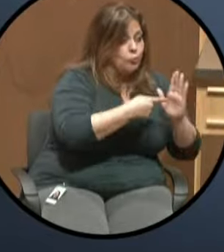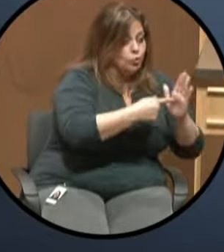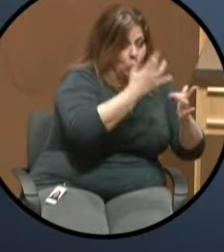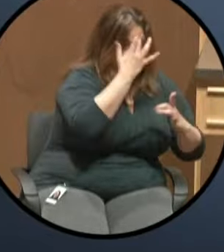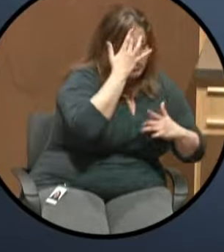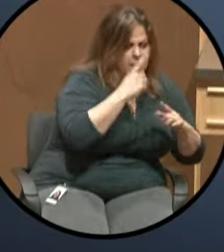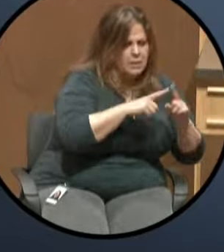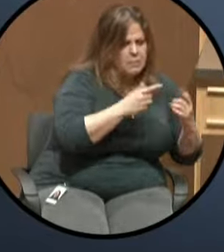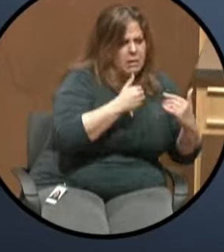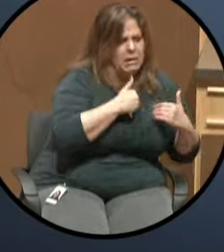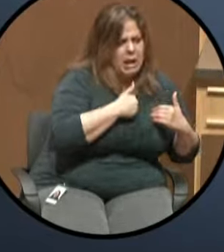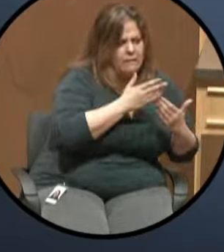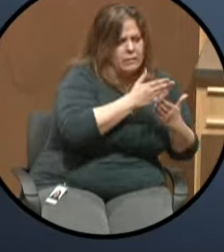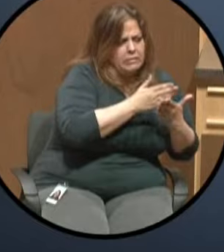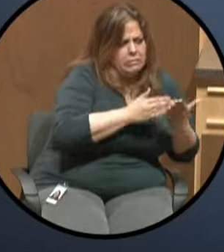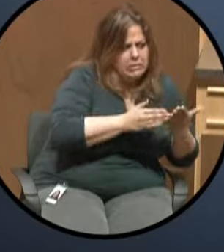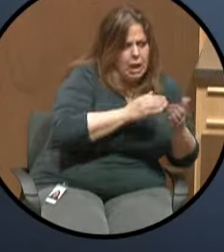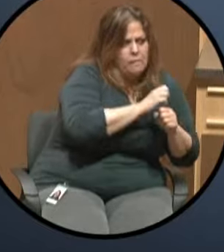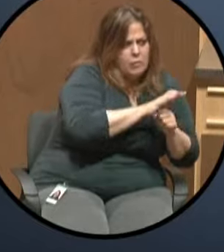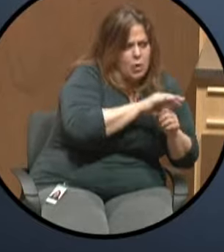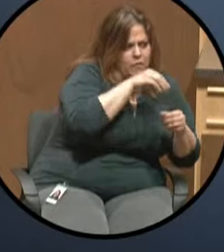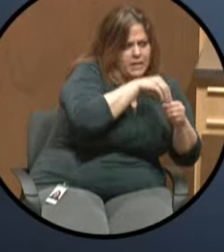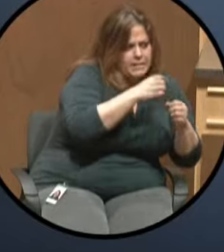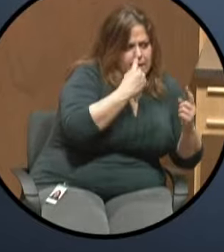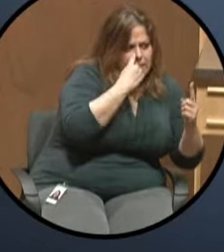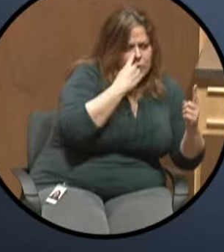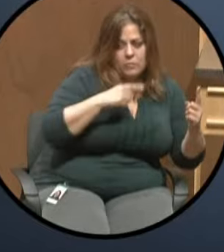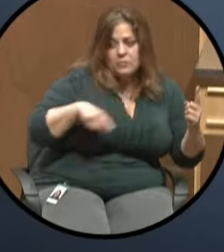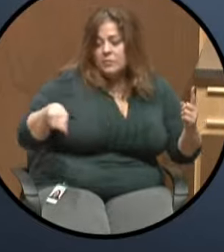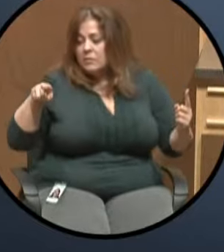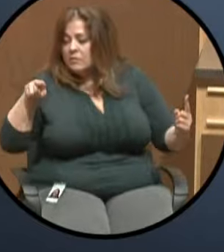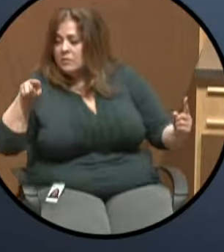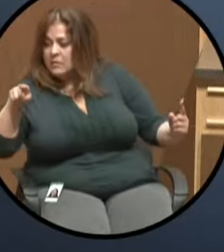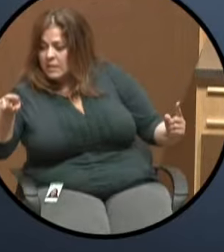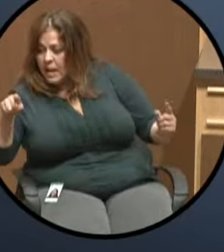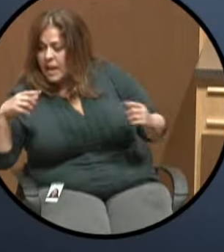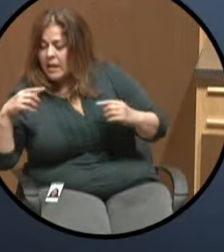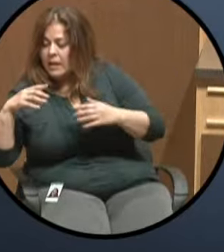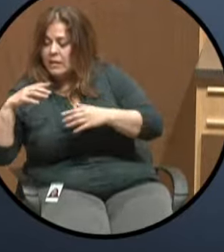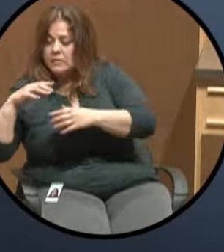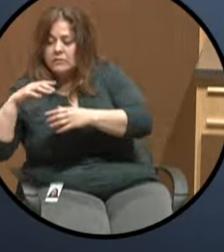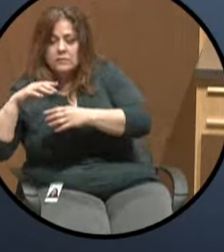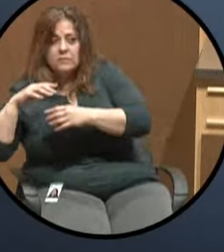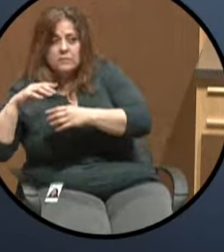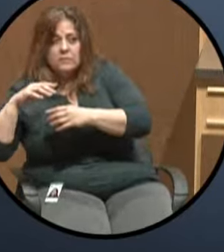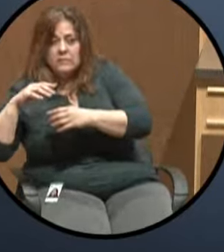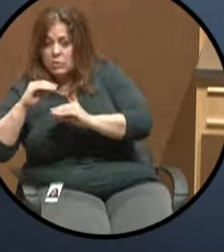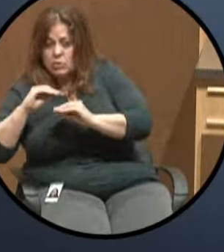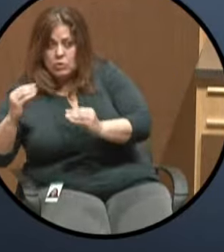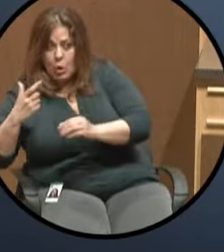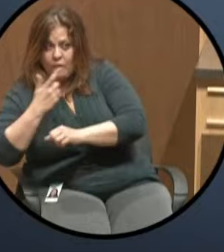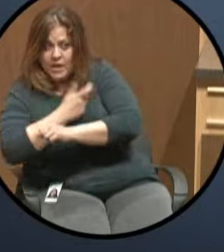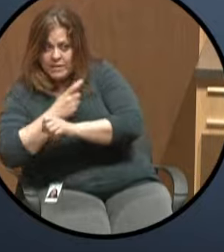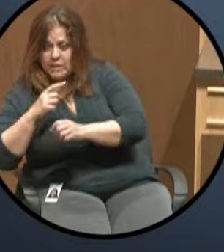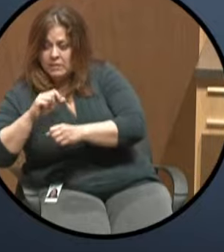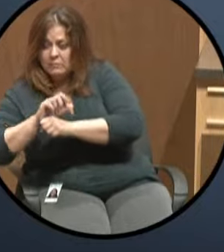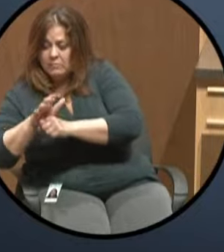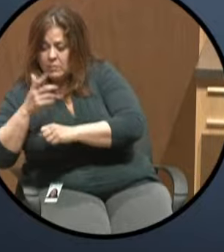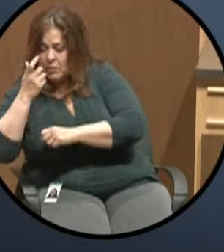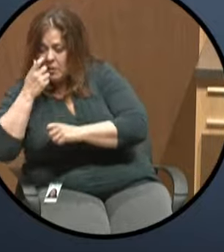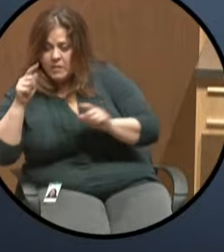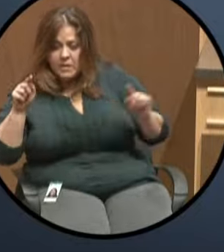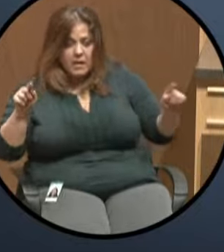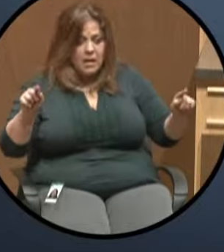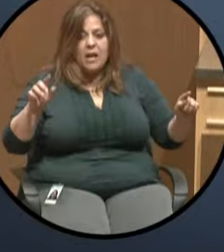virus, they were infected with the virus, the counts seem to be much lower. Will that have a role to play in determining how contagious